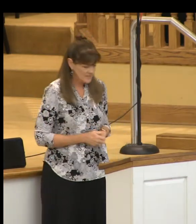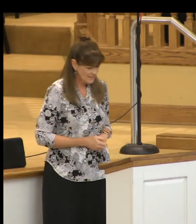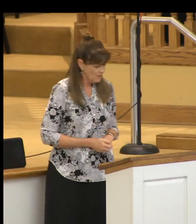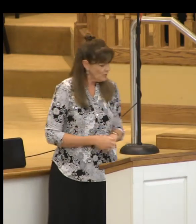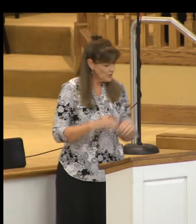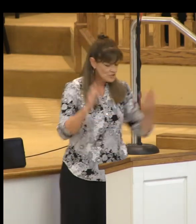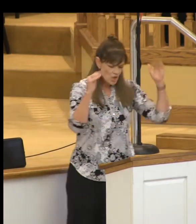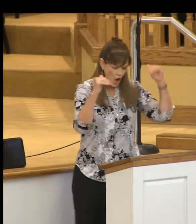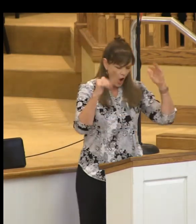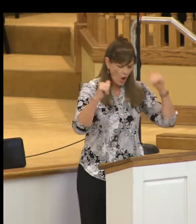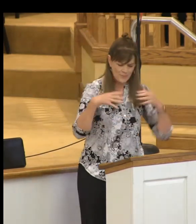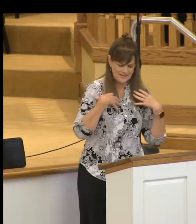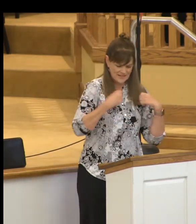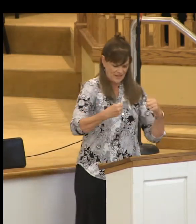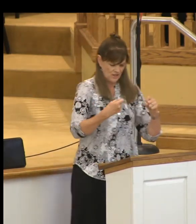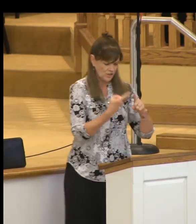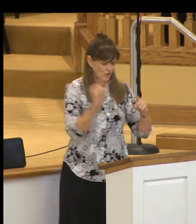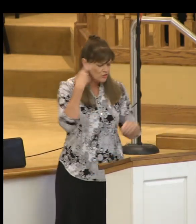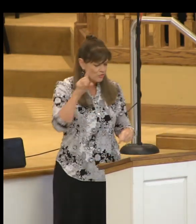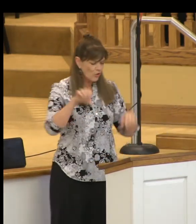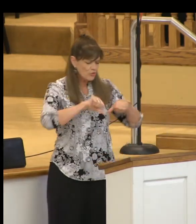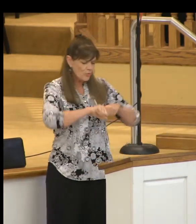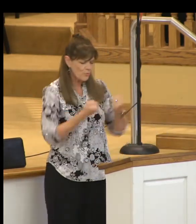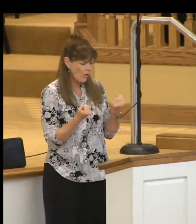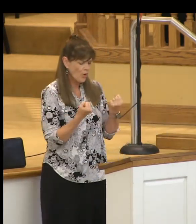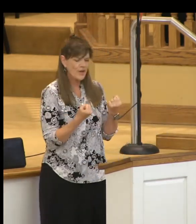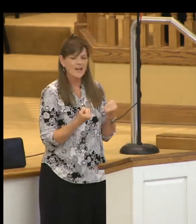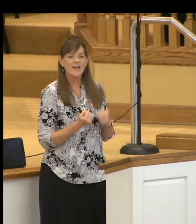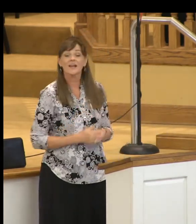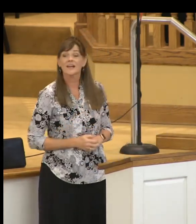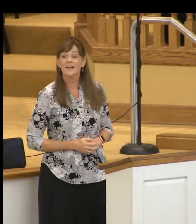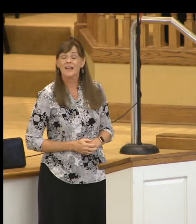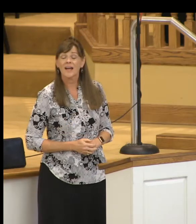It's hope and healing for the